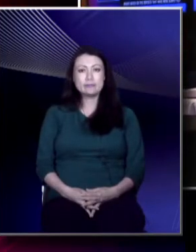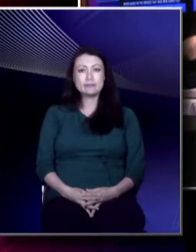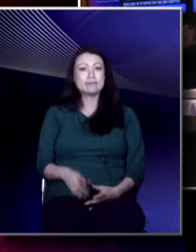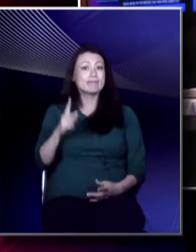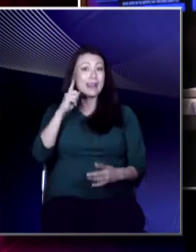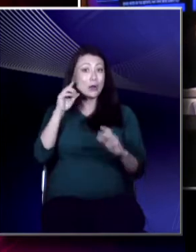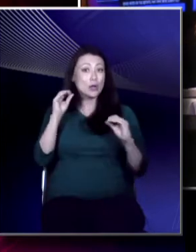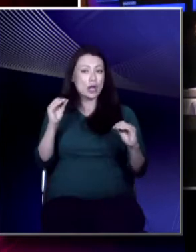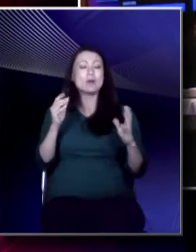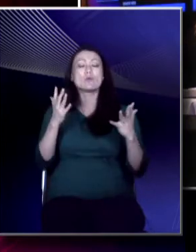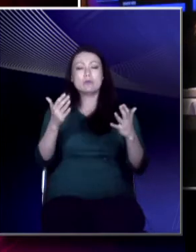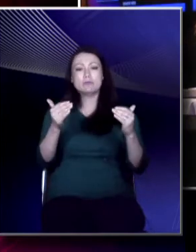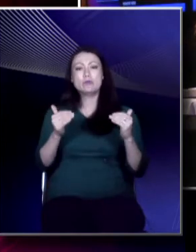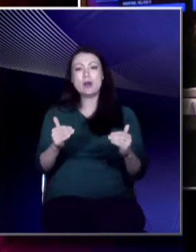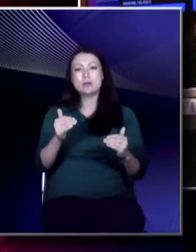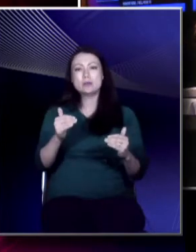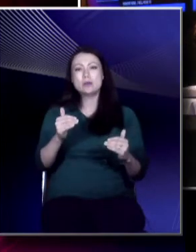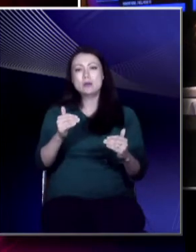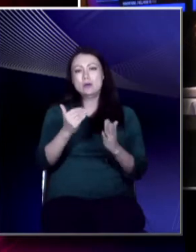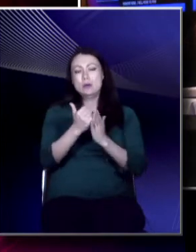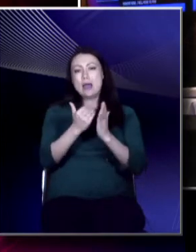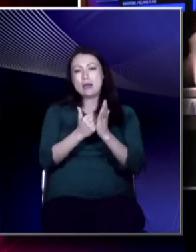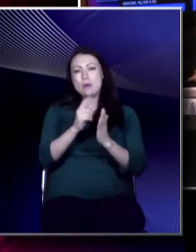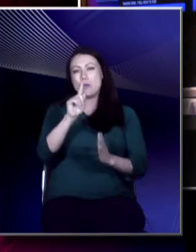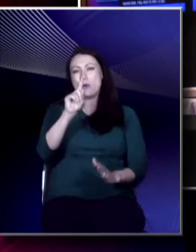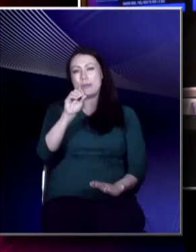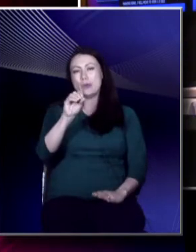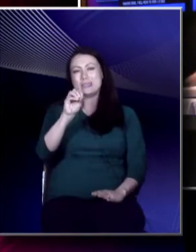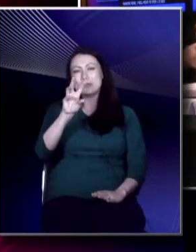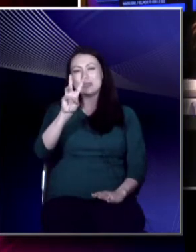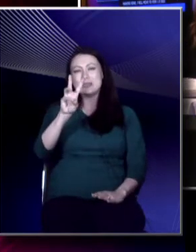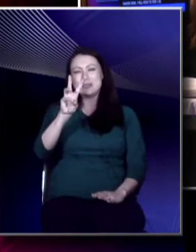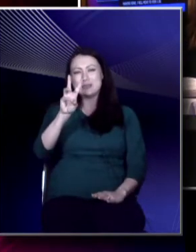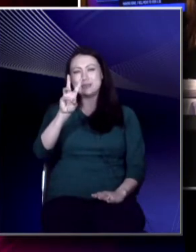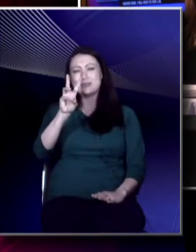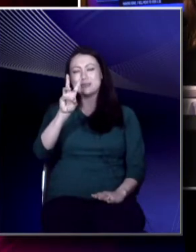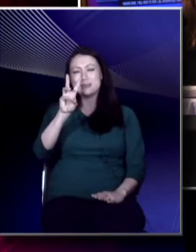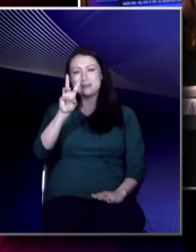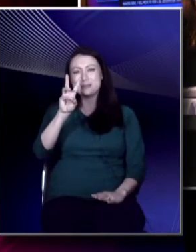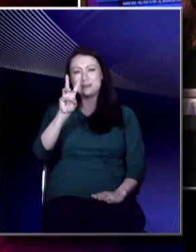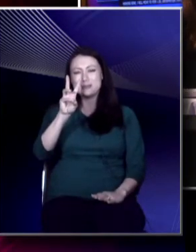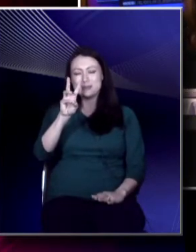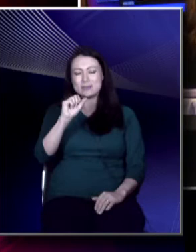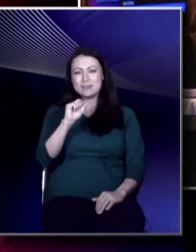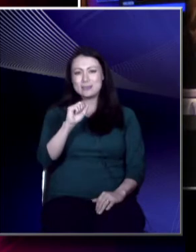Hearing none, I'm going to move to item 1.06, information items and discussion assistant